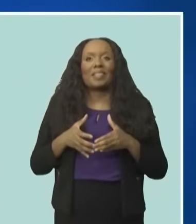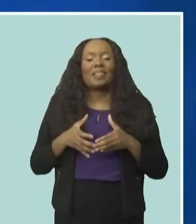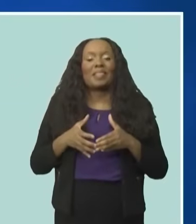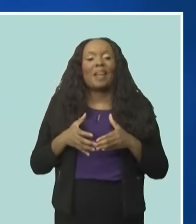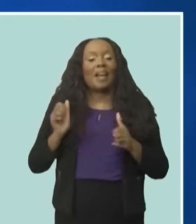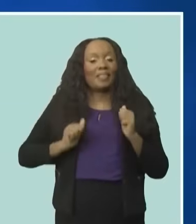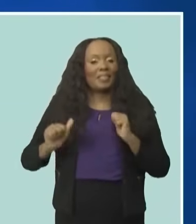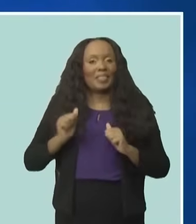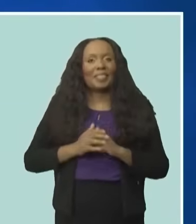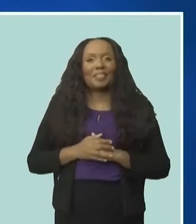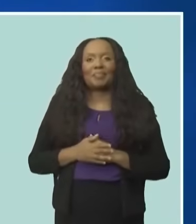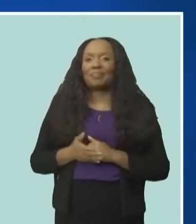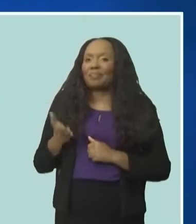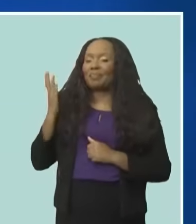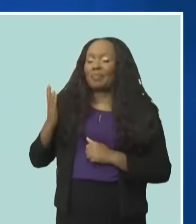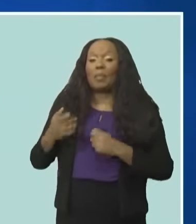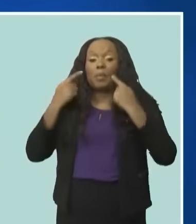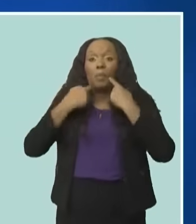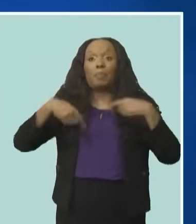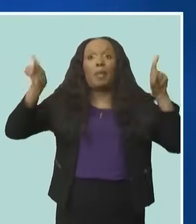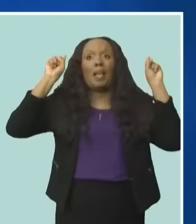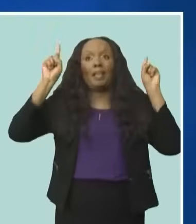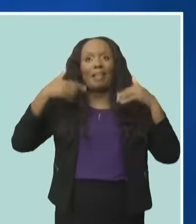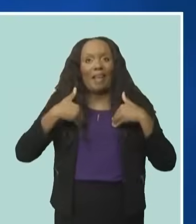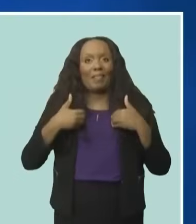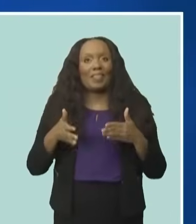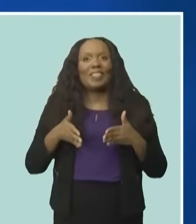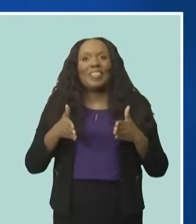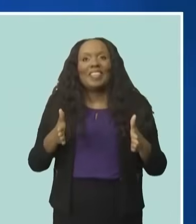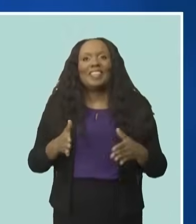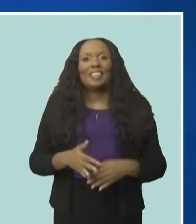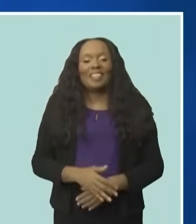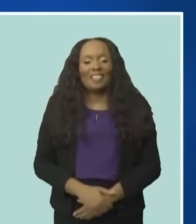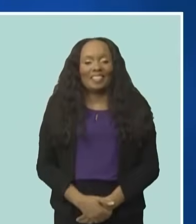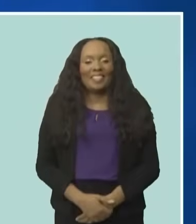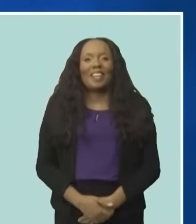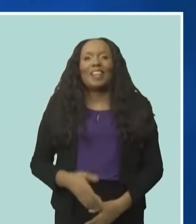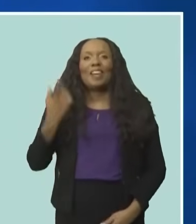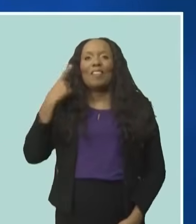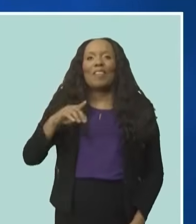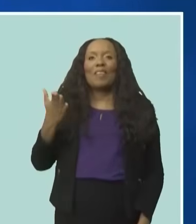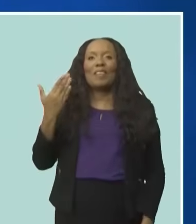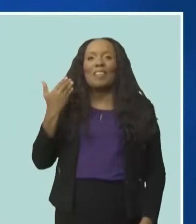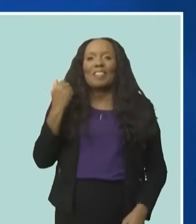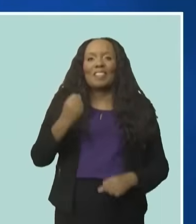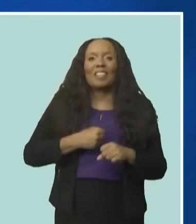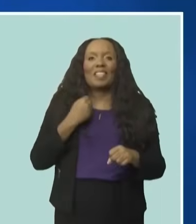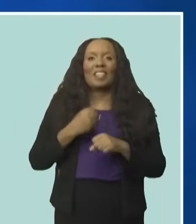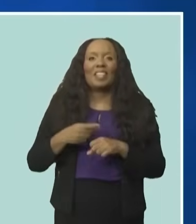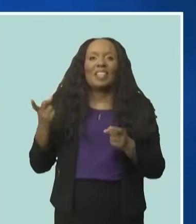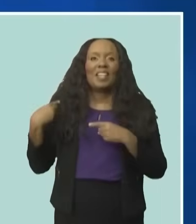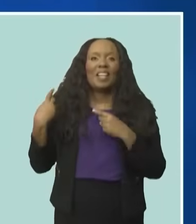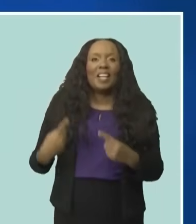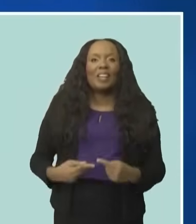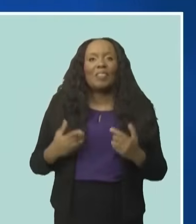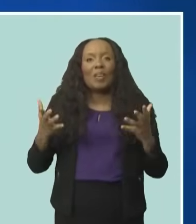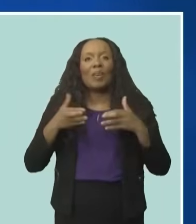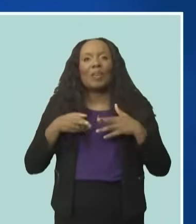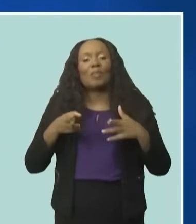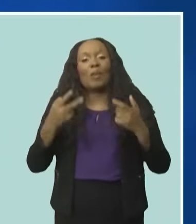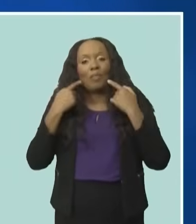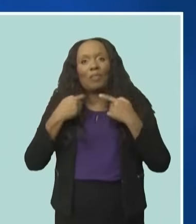and happy that we finally have a road. For the past 15 years we've been looking for a road, and it finally came